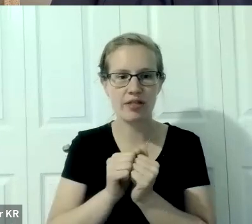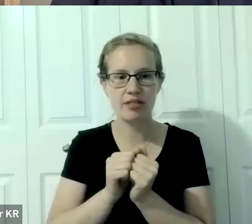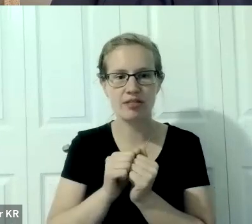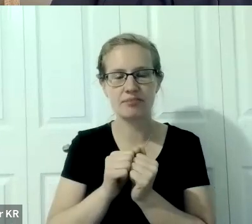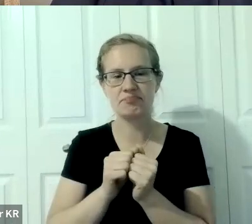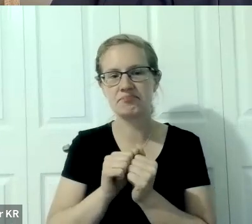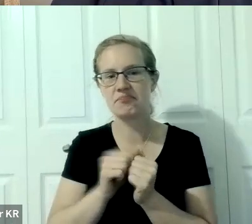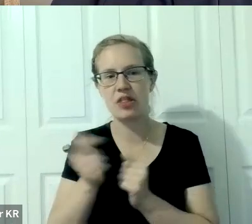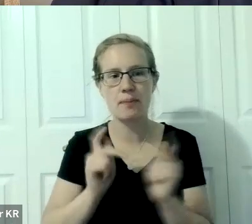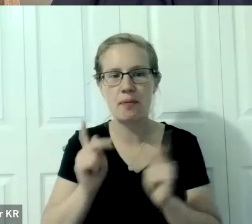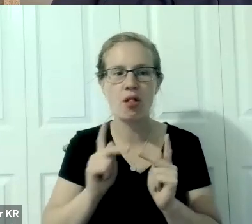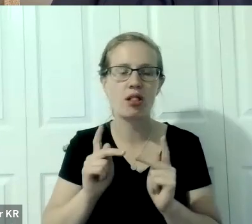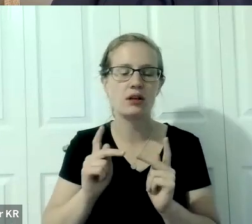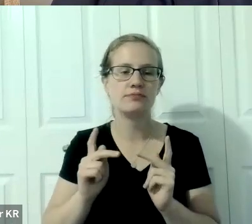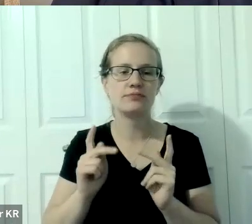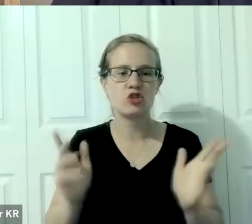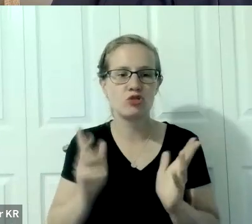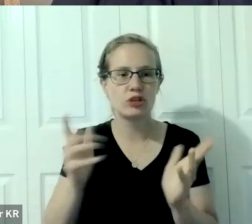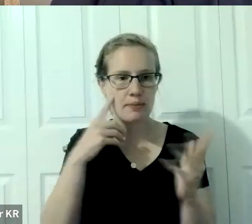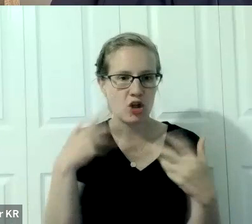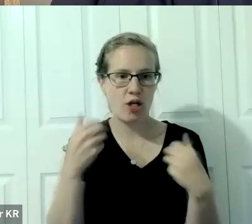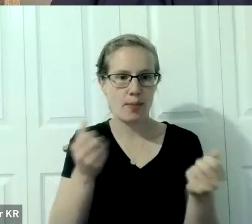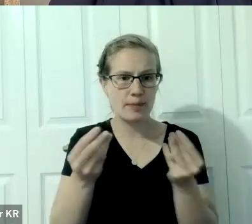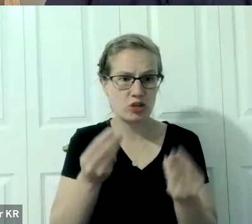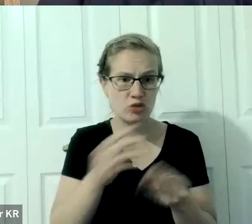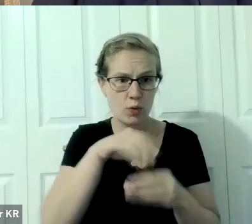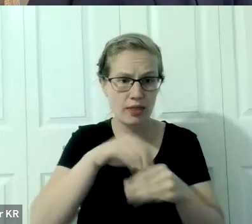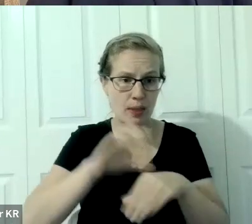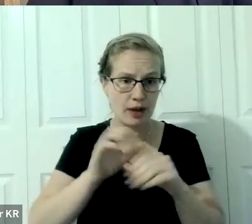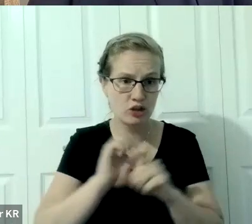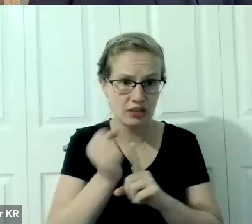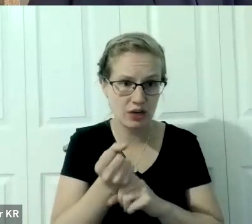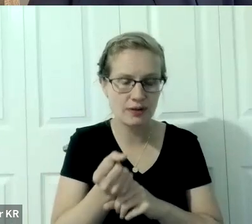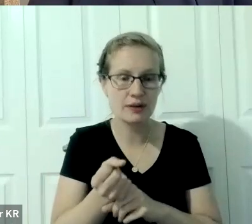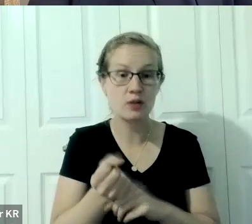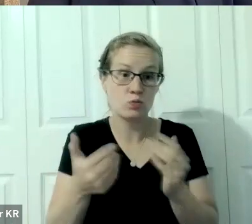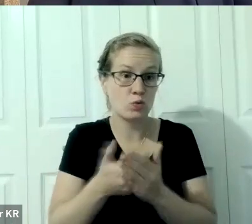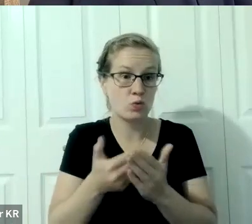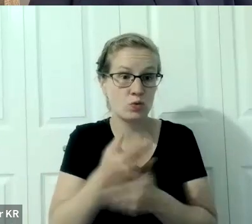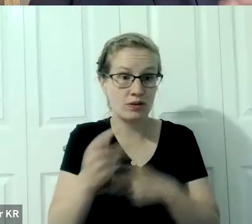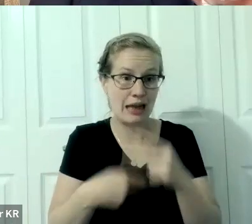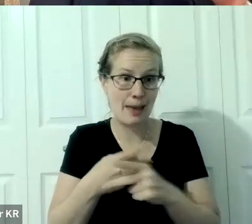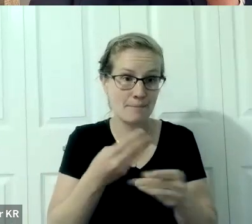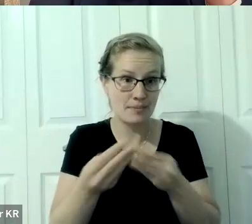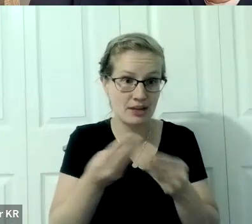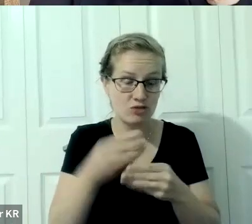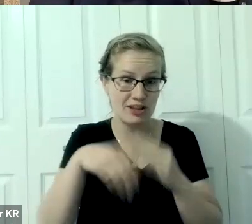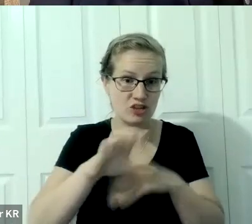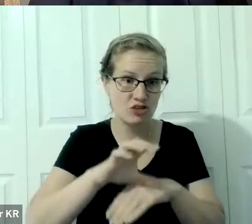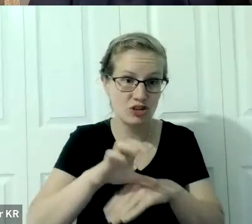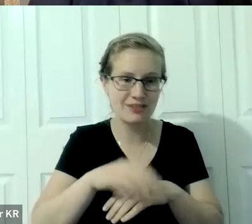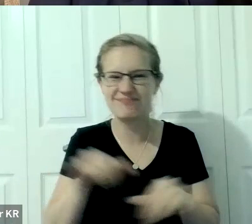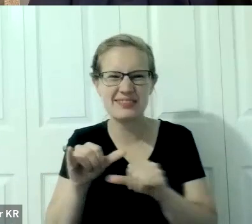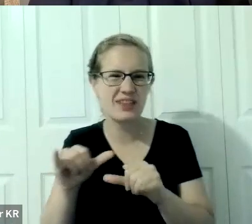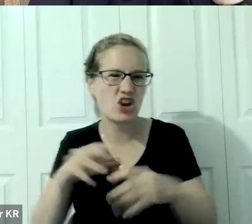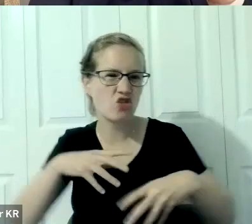people in encouraging mental health ministries within a parish setting. I mean, it's a new type of ministry within the church. It's similar to like